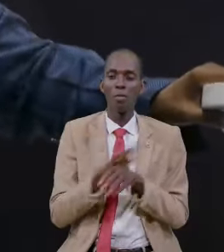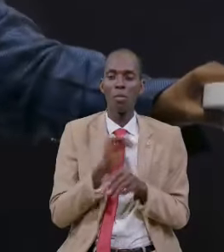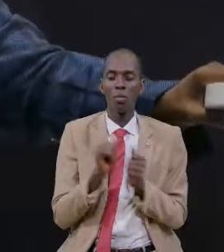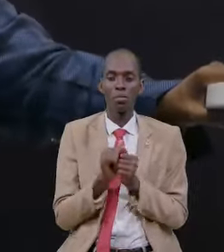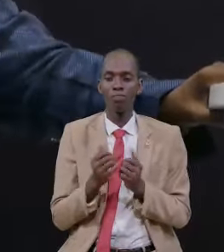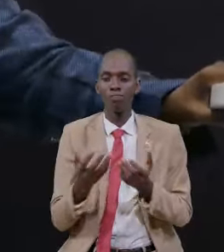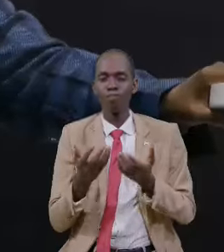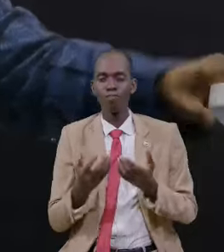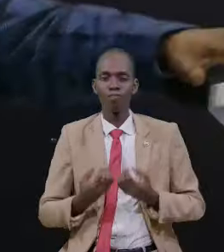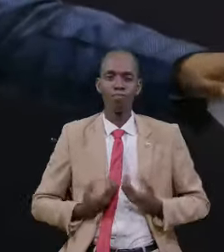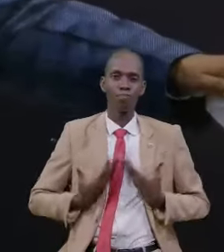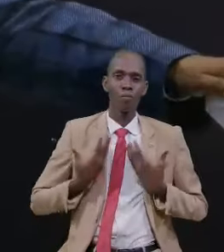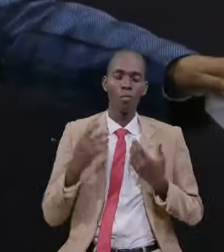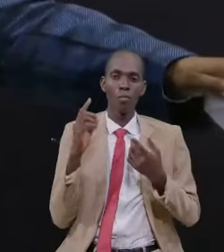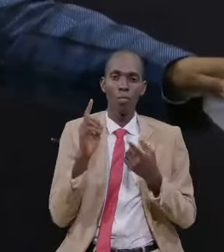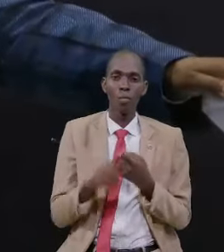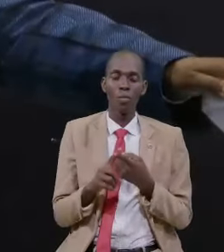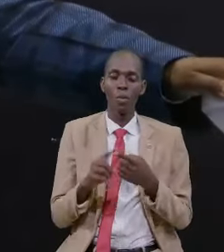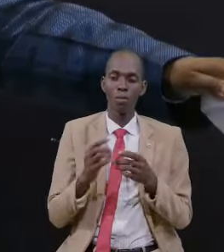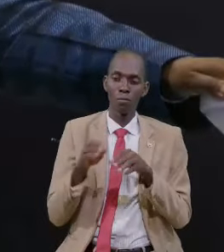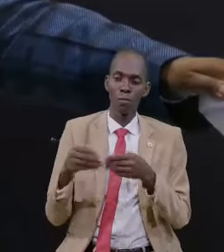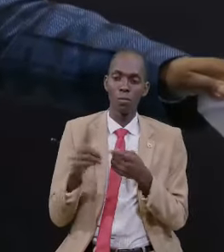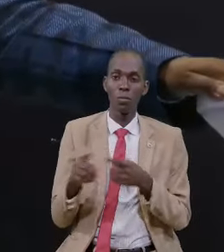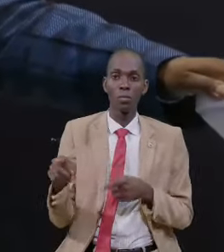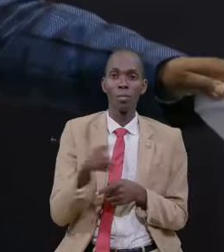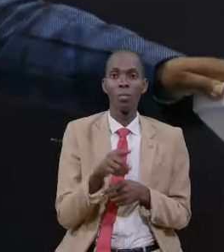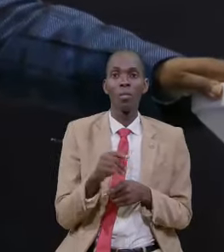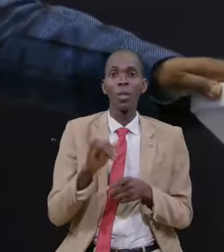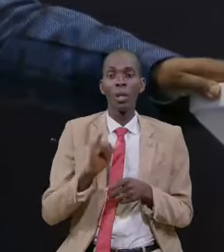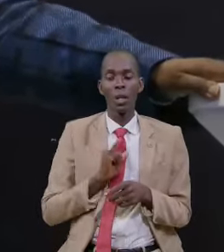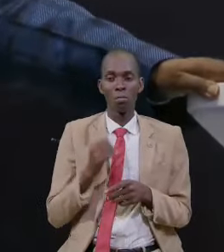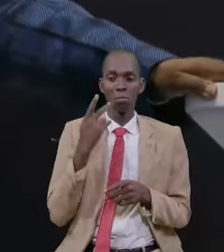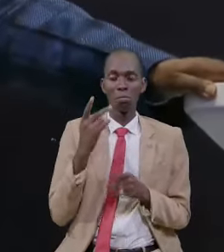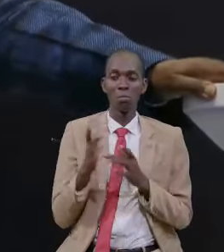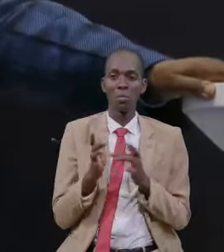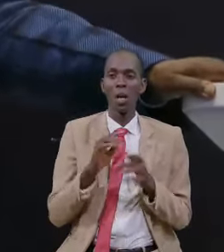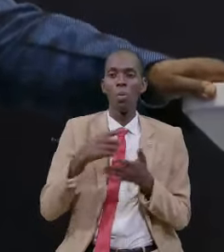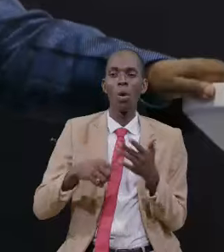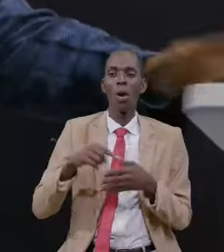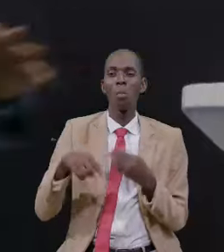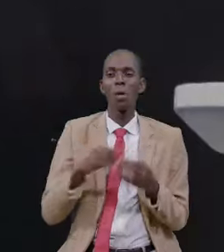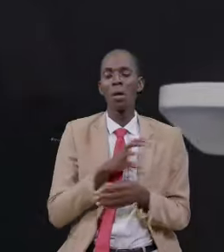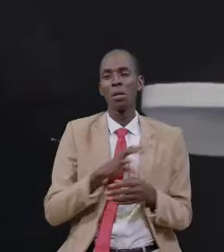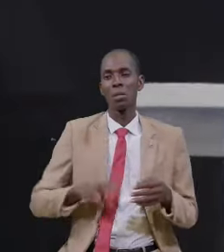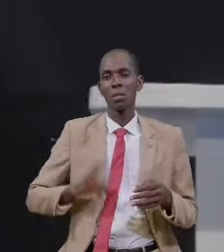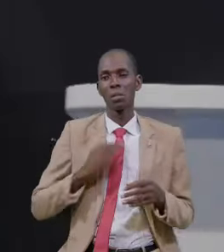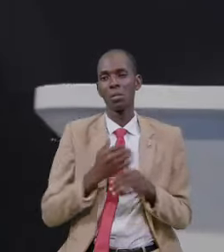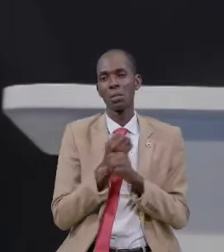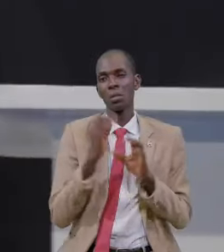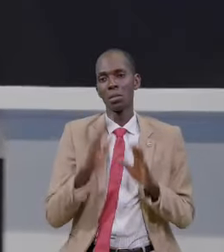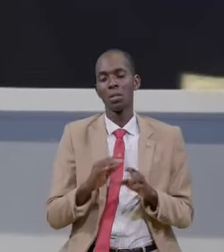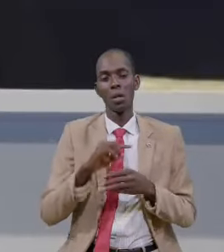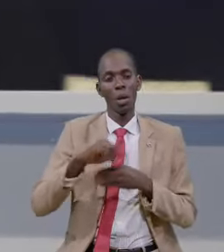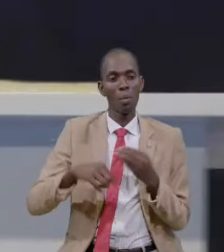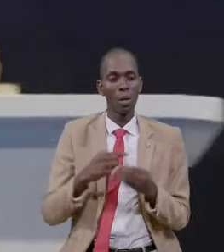to impart unto them about Christ as Savior, about Christ our Lord, about Christ,